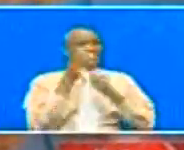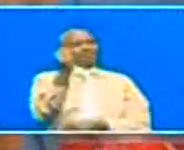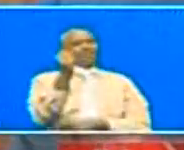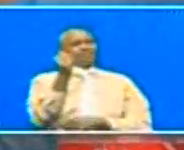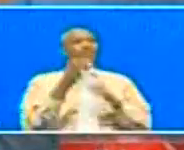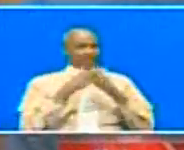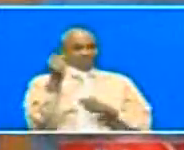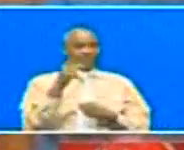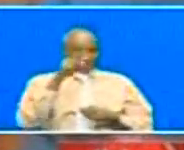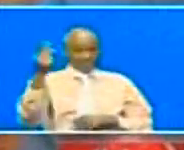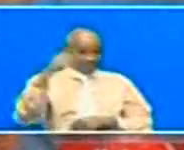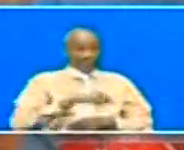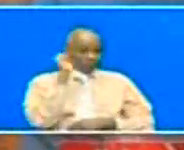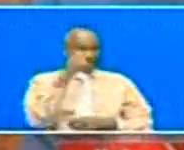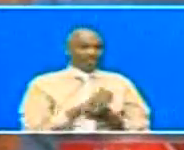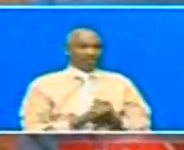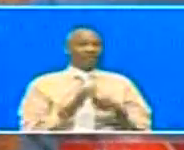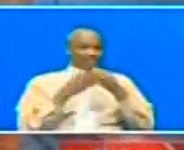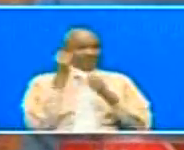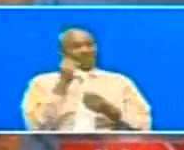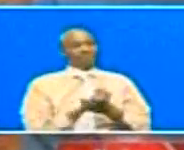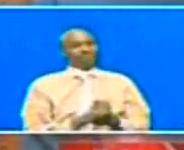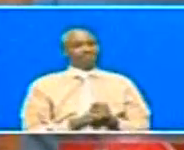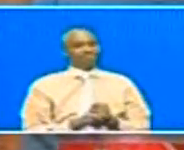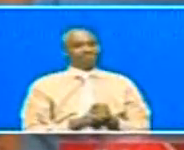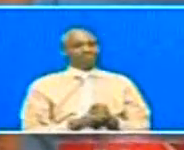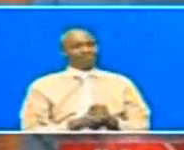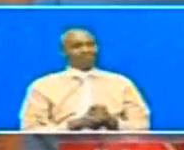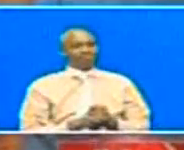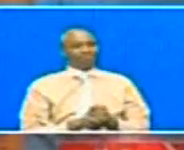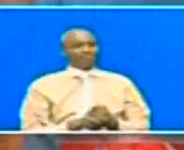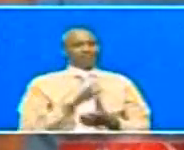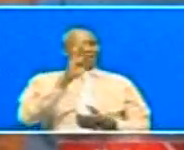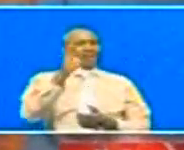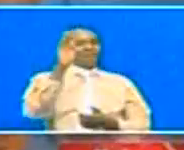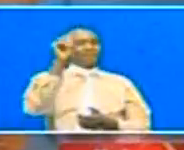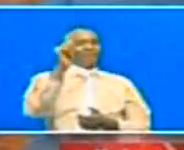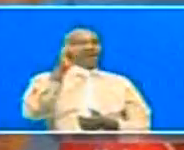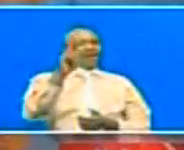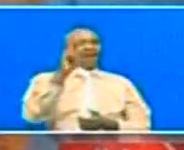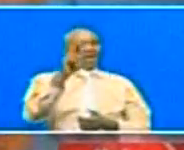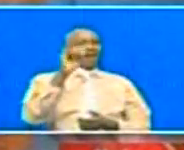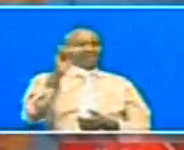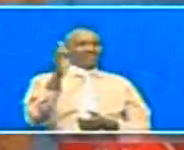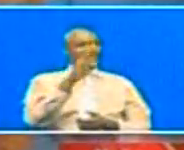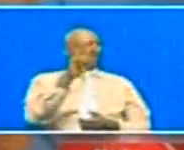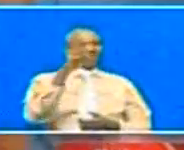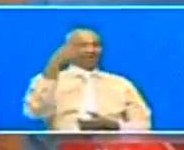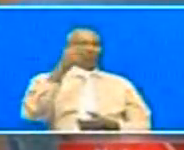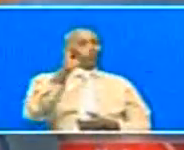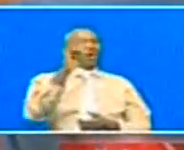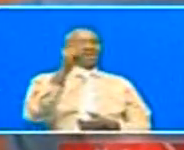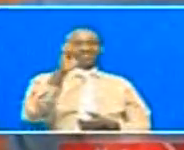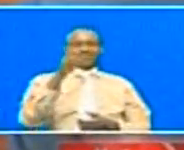1995, when he came to Kenya. Yes. Barry White. Oh. That guy had a voice. Girls